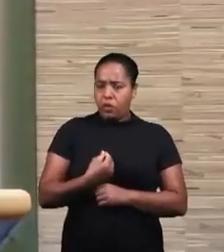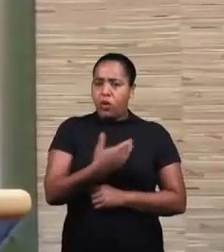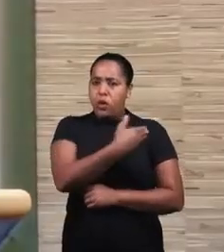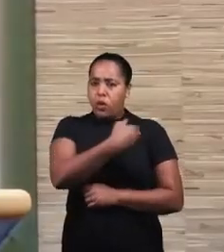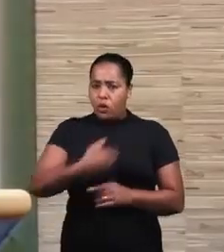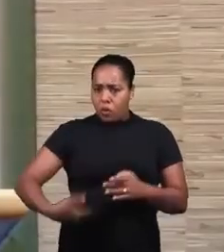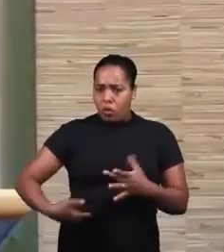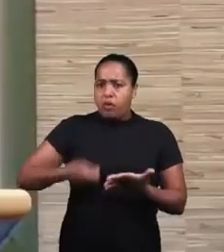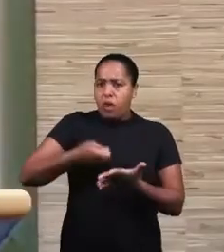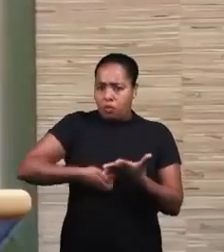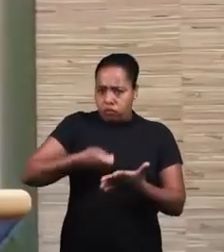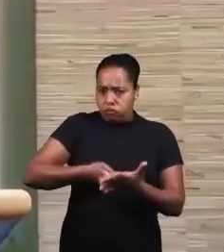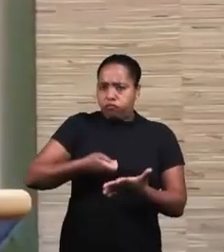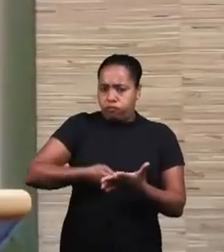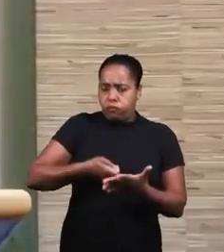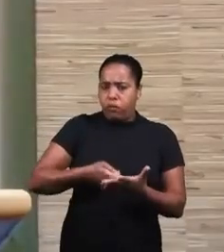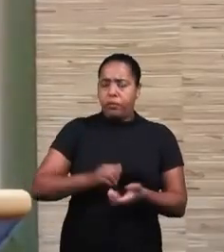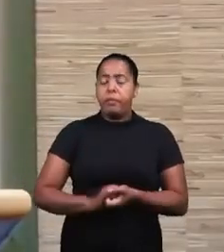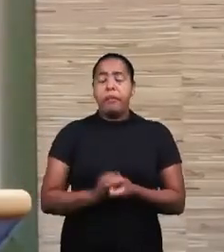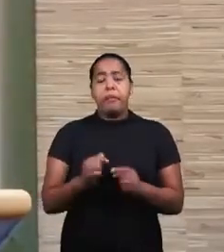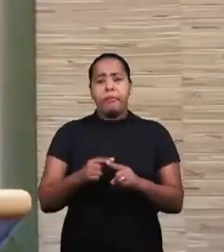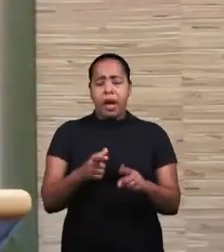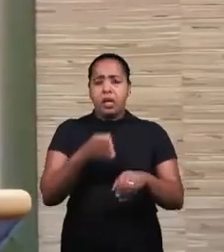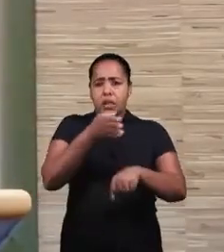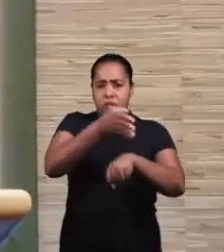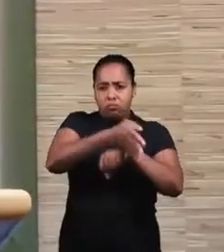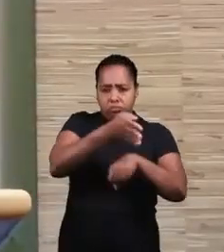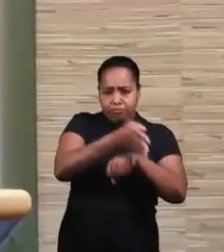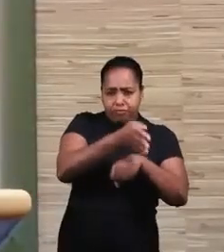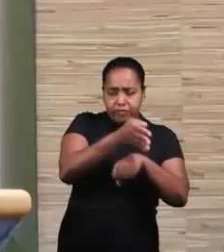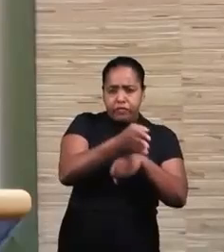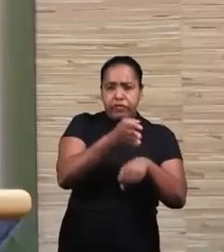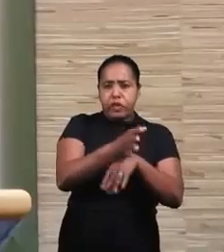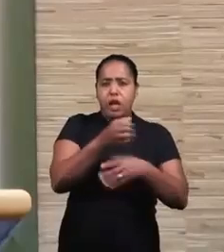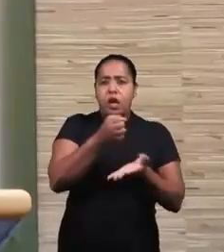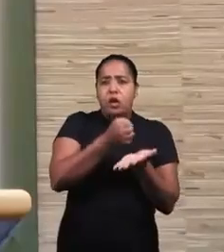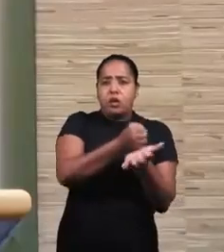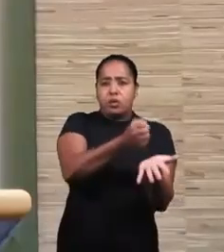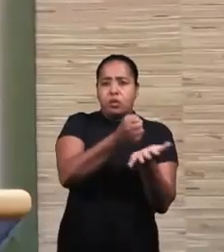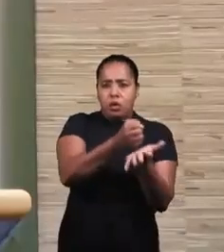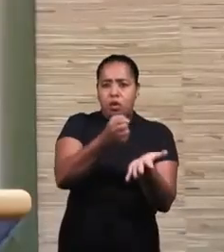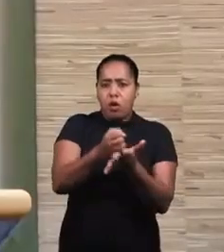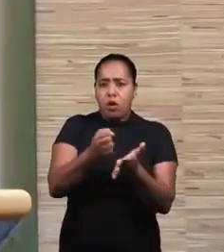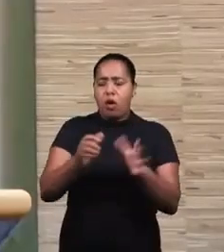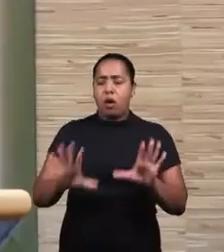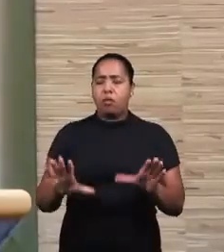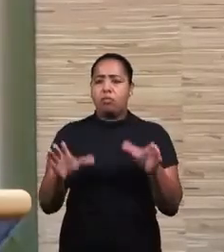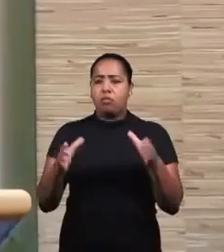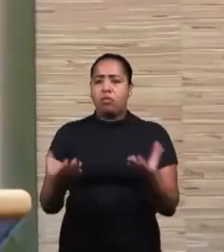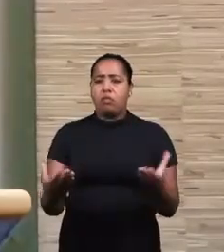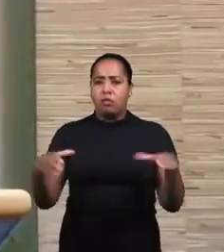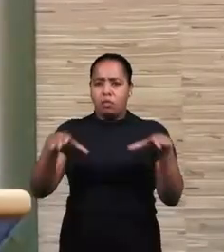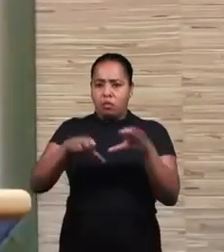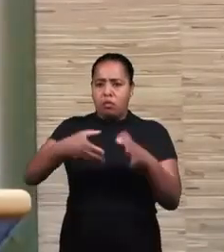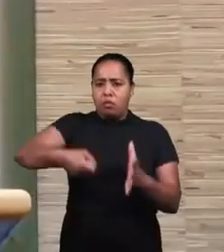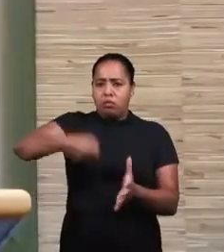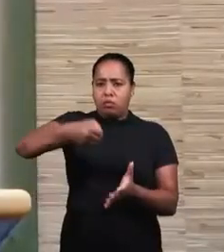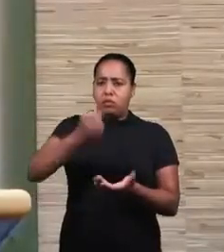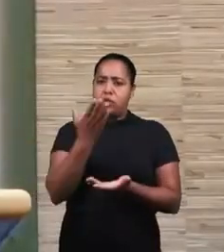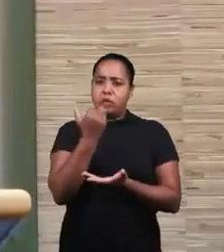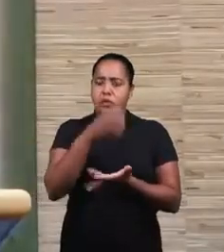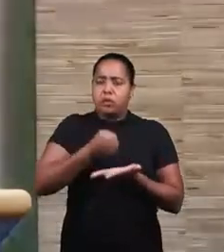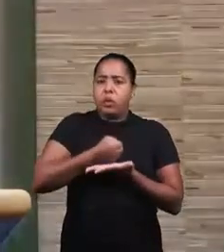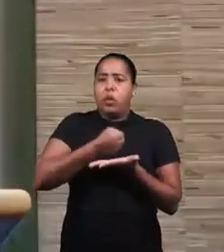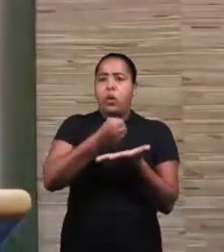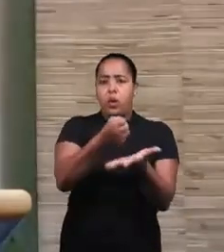natural. But the brethren are supporting them with food staples, everything that is possible, all the types